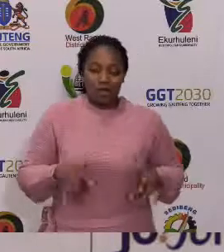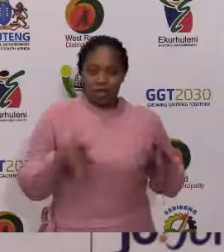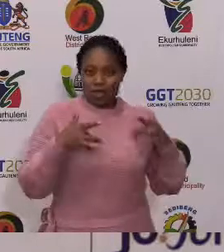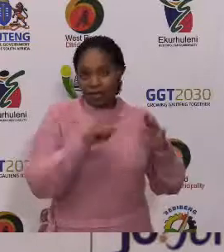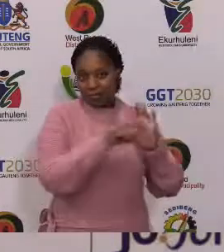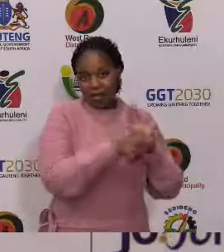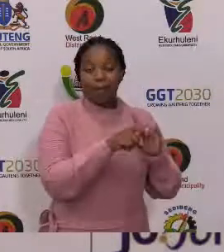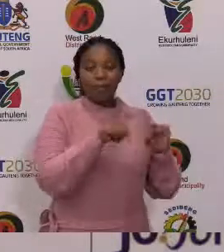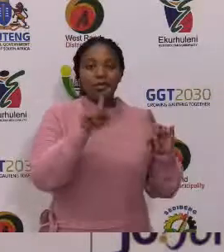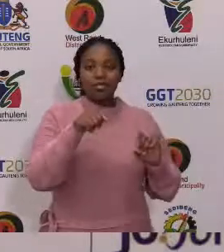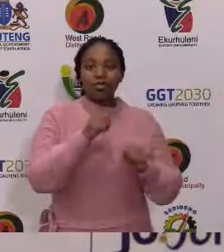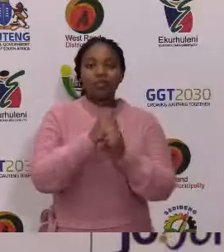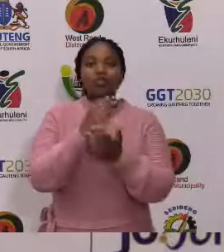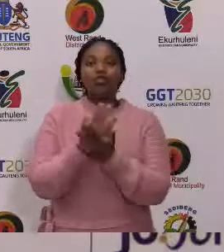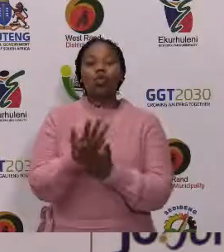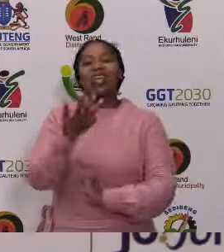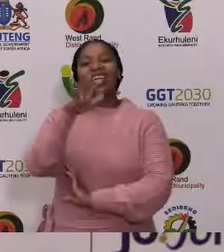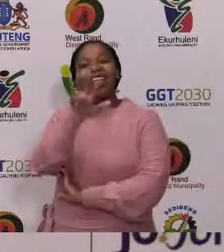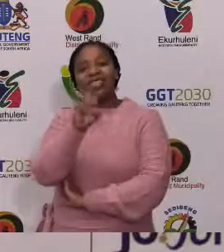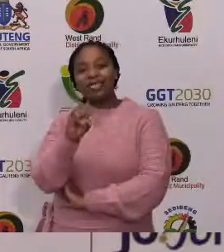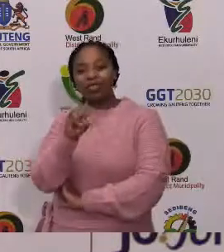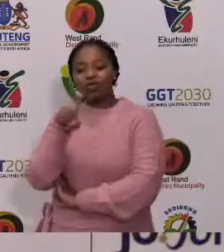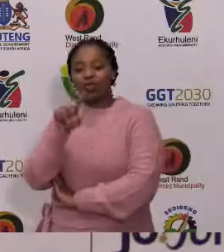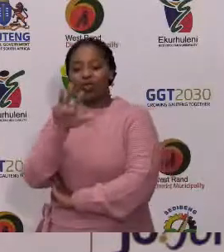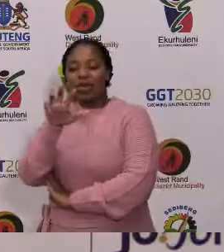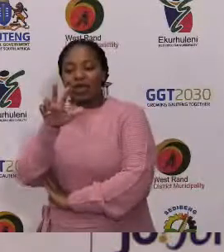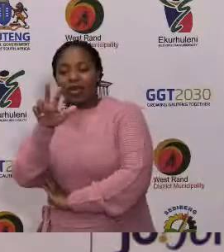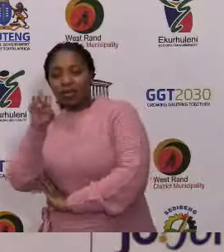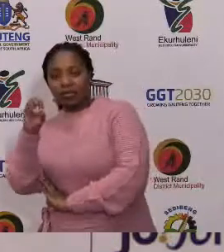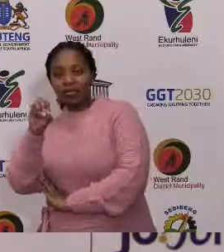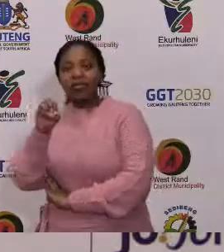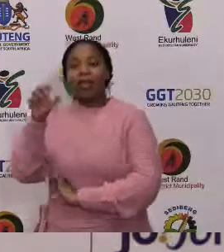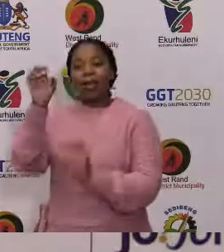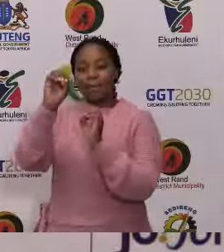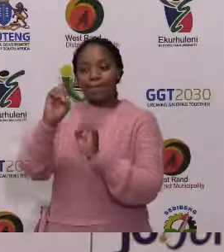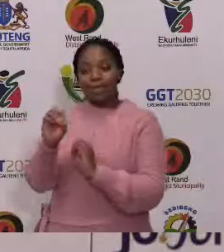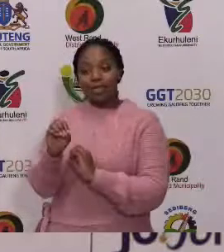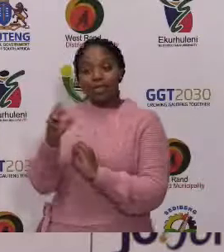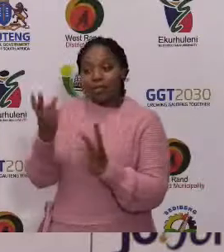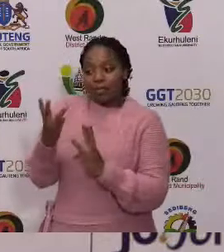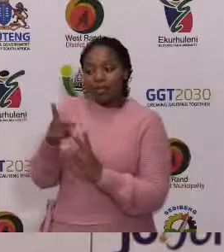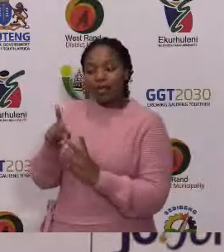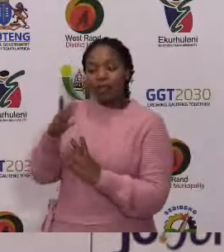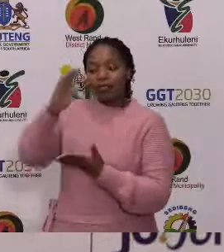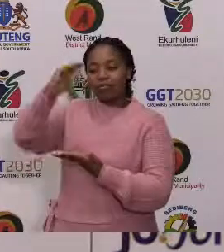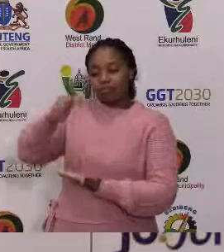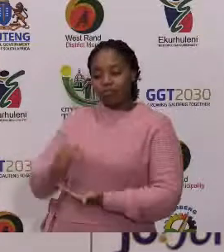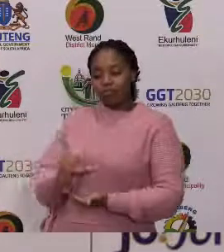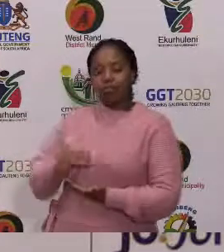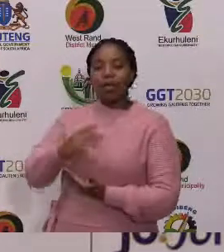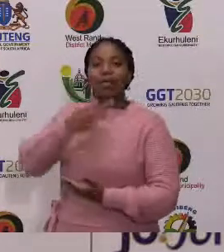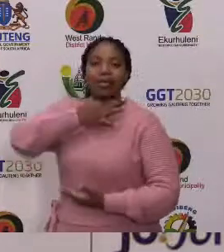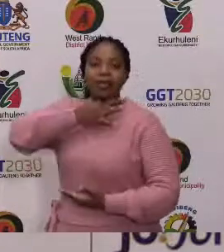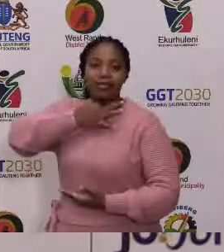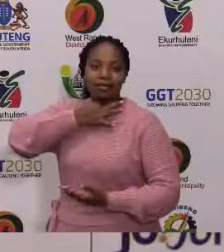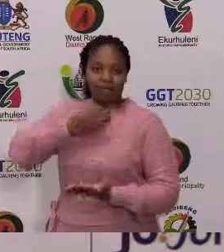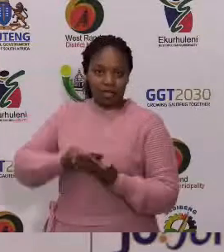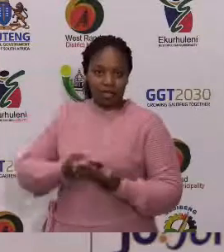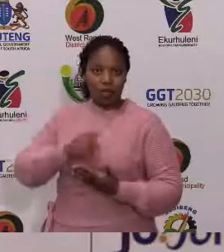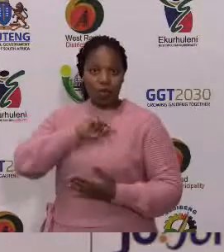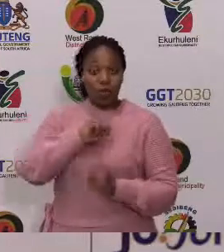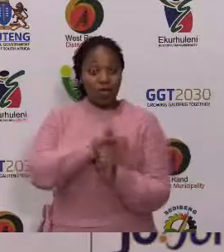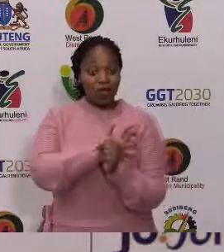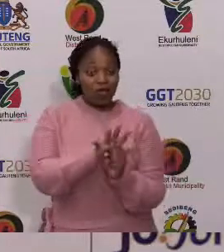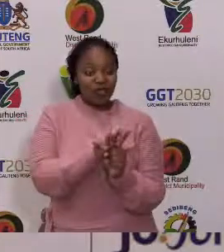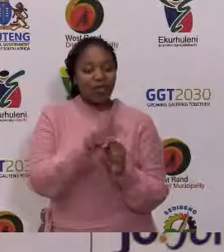80 to 90% of the high-risk groups vaccinated. And if we can do that, we can pretty much get back to a normal lifestyle. COVID-19 is going to be